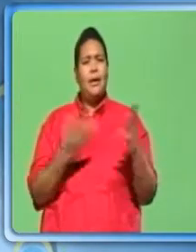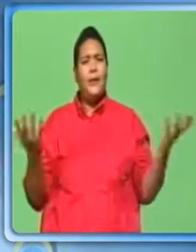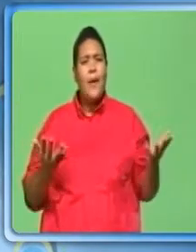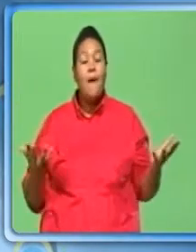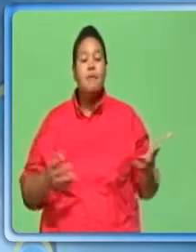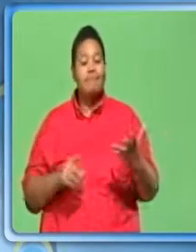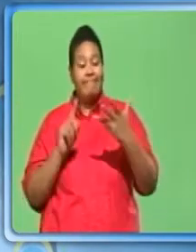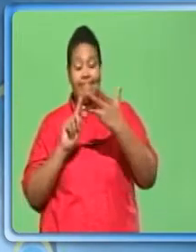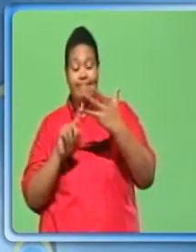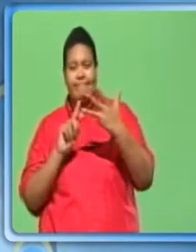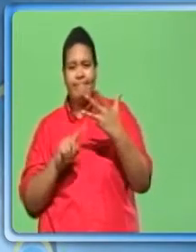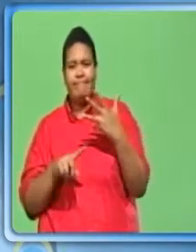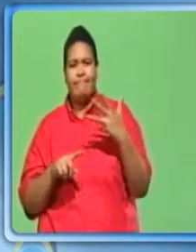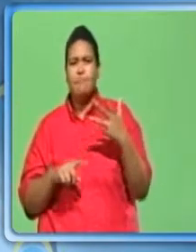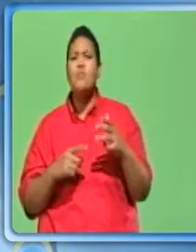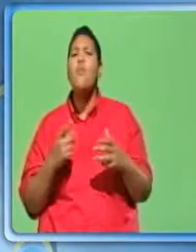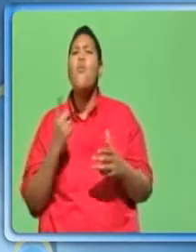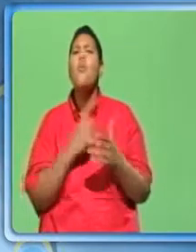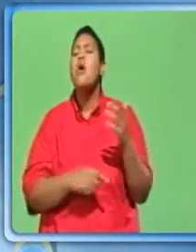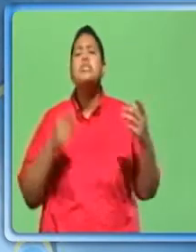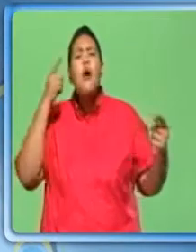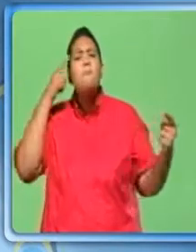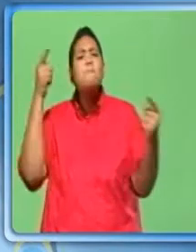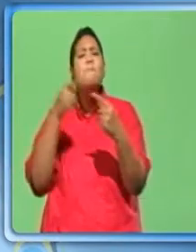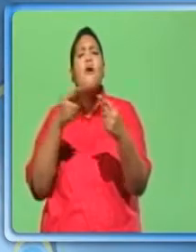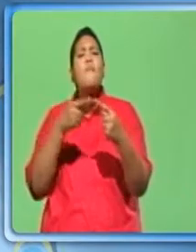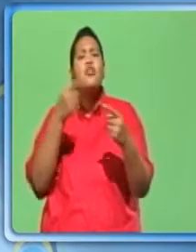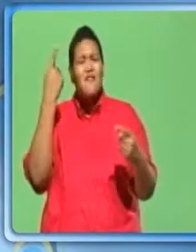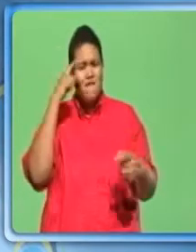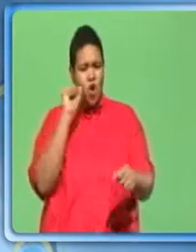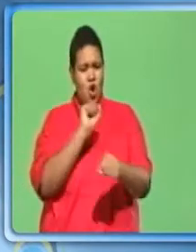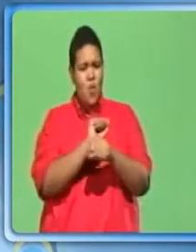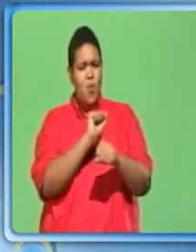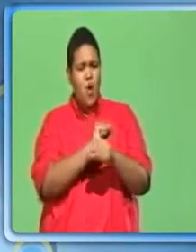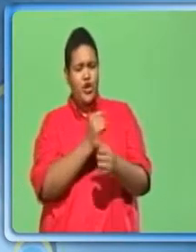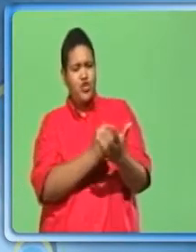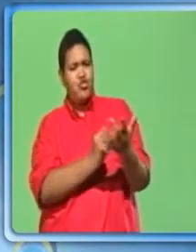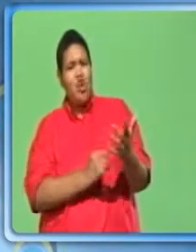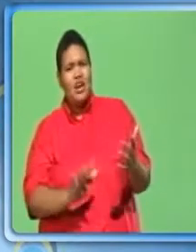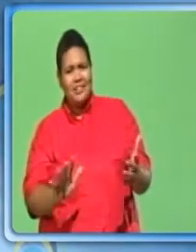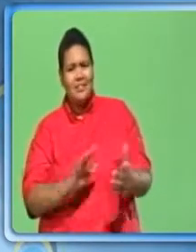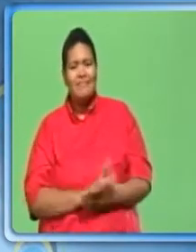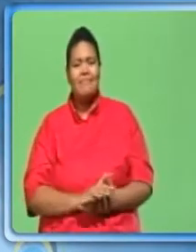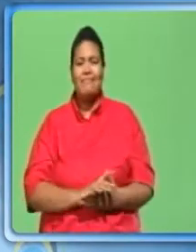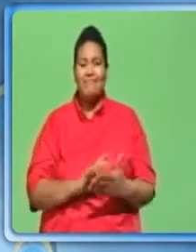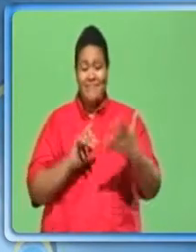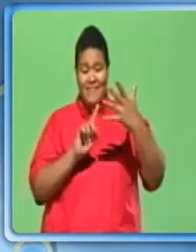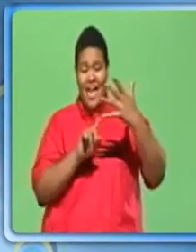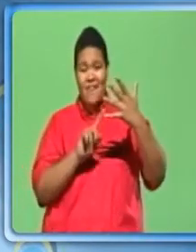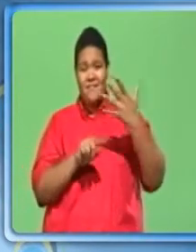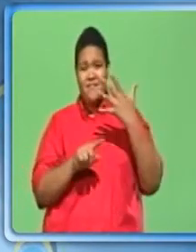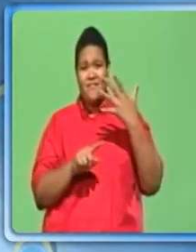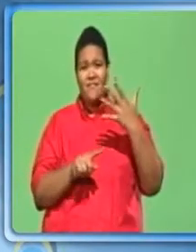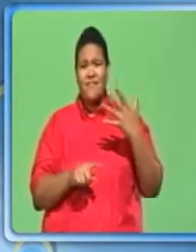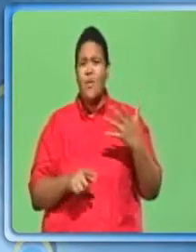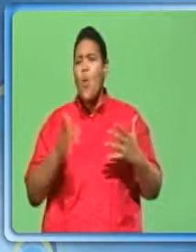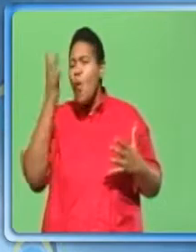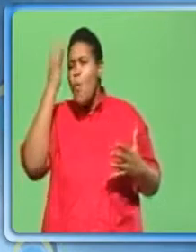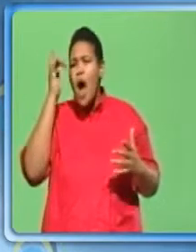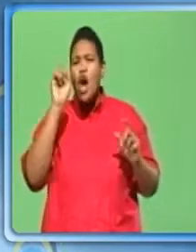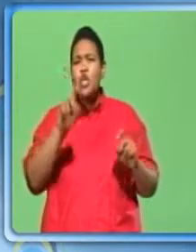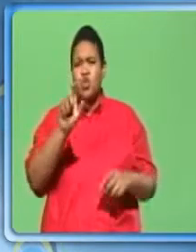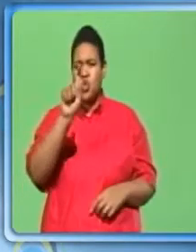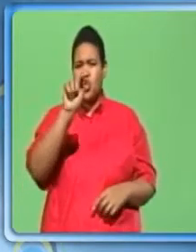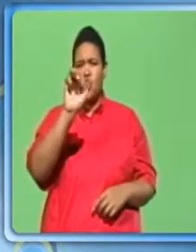4. What is the purpose of the working drawings? 5. Why should